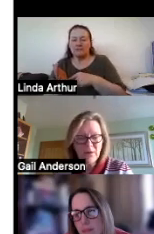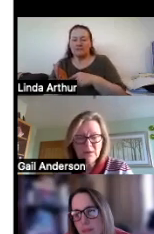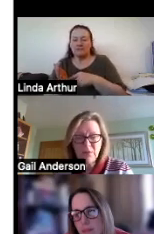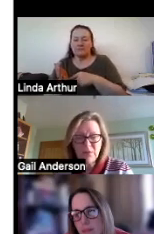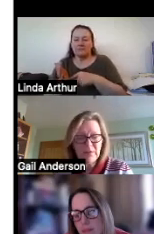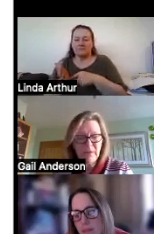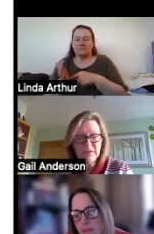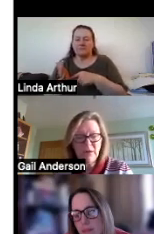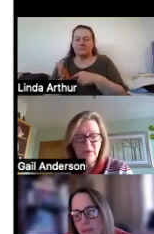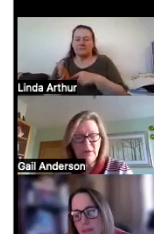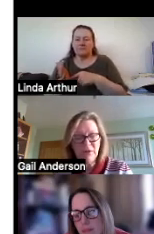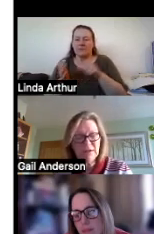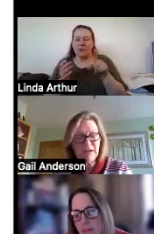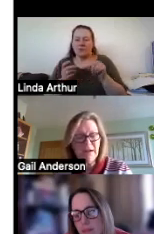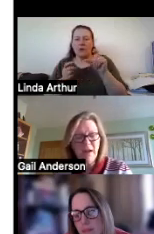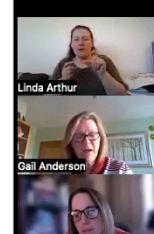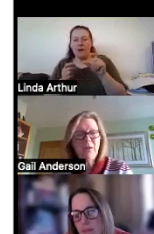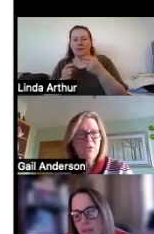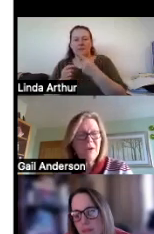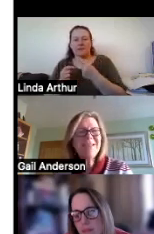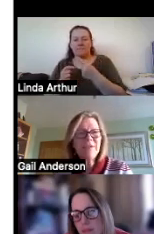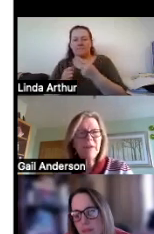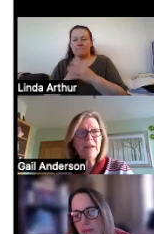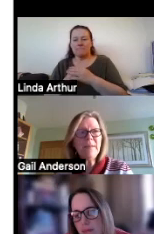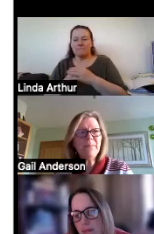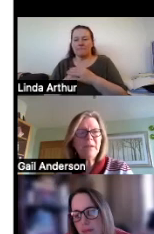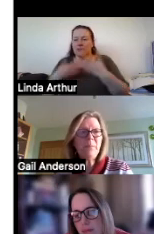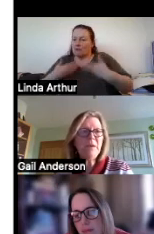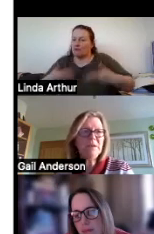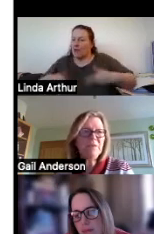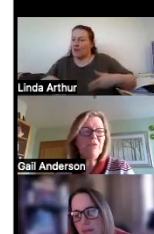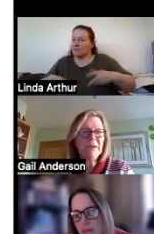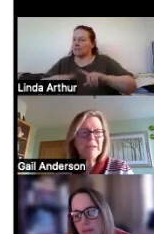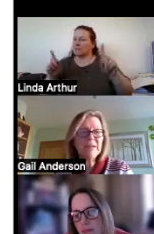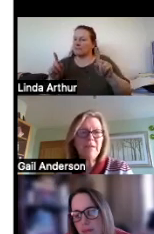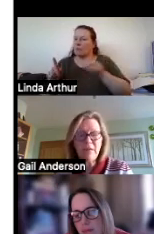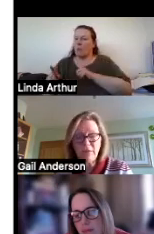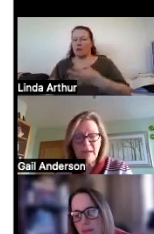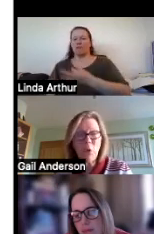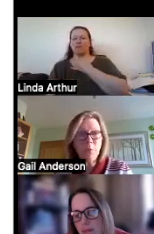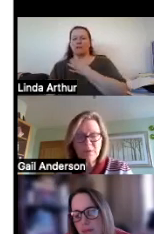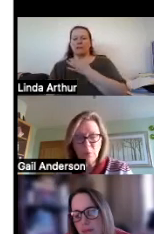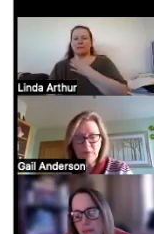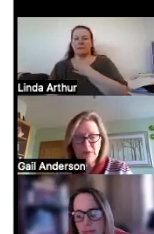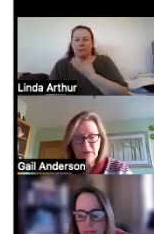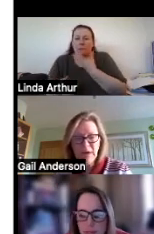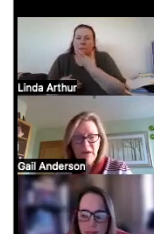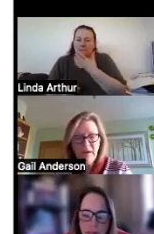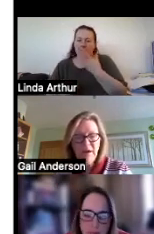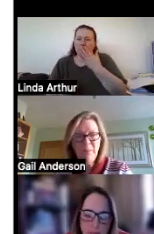Caroline also covered in her slide, dressed differently because of the risk of that oops